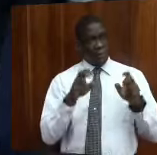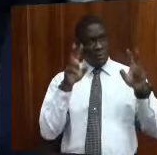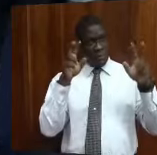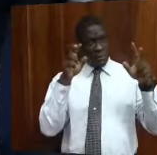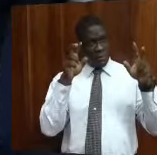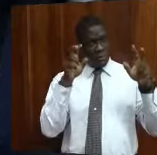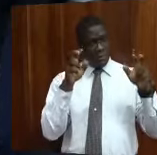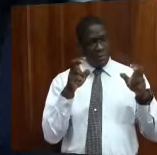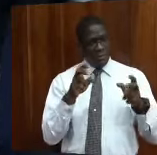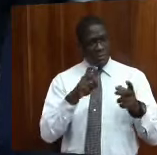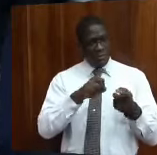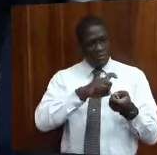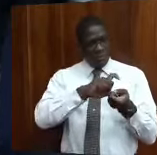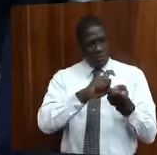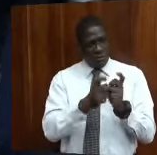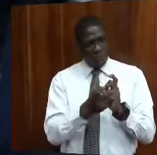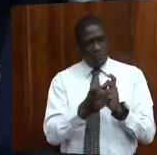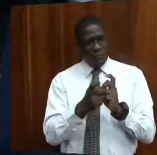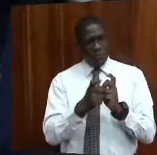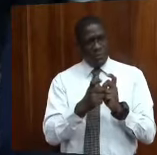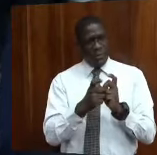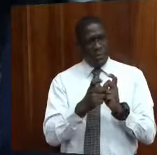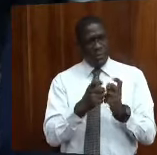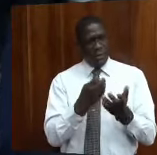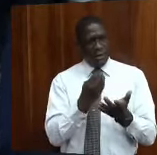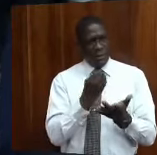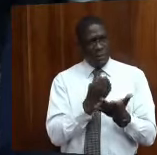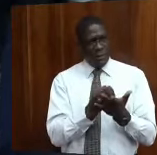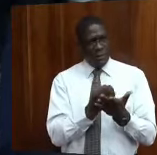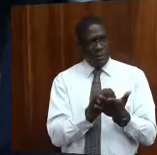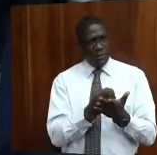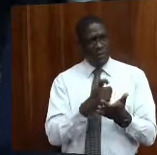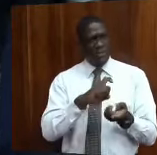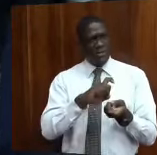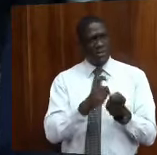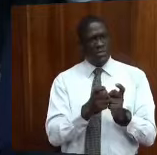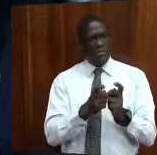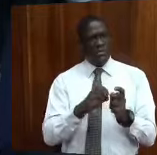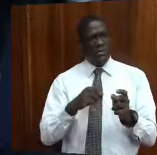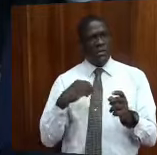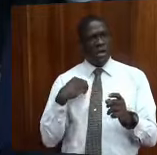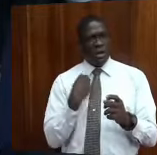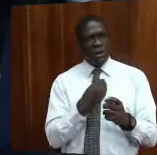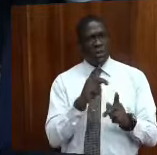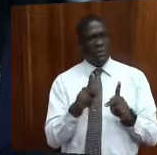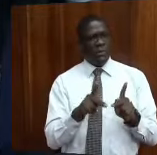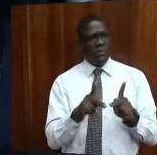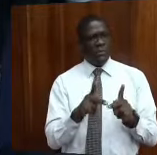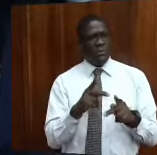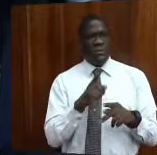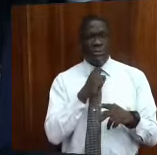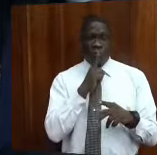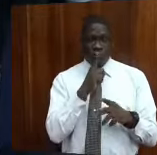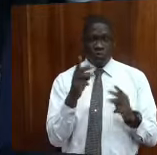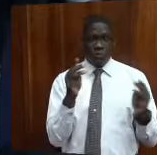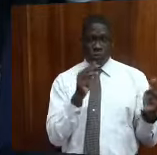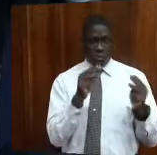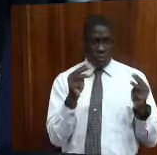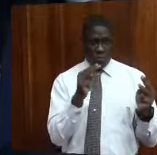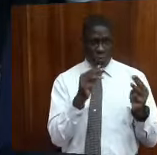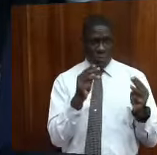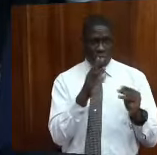and empowering our people. It is widely agreed that the current war in Ukraine and the global crisis